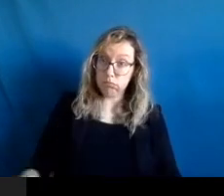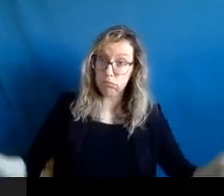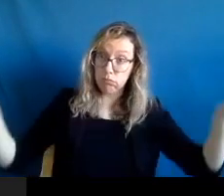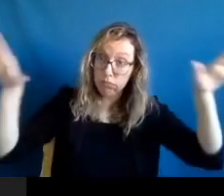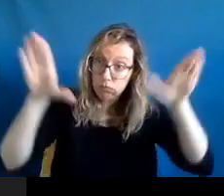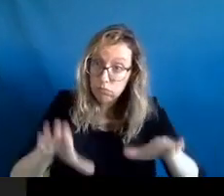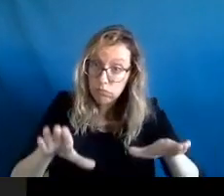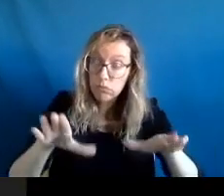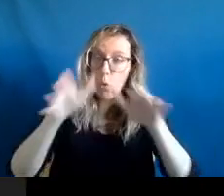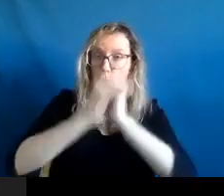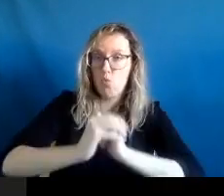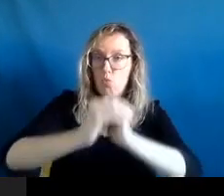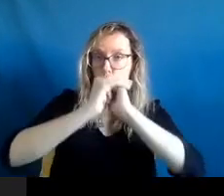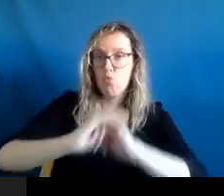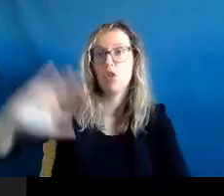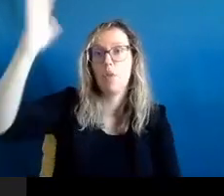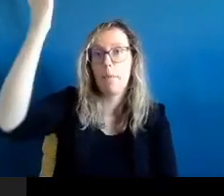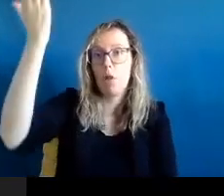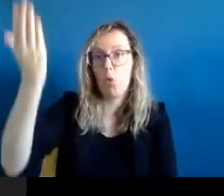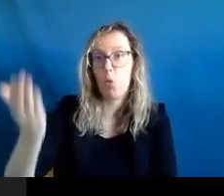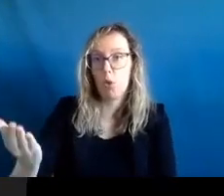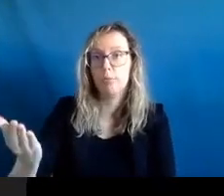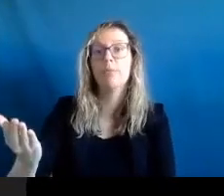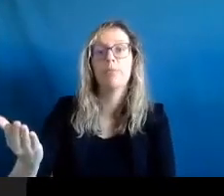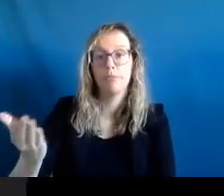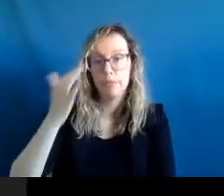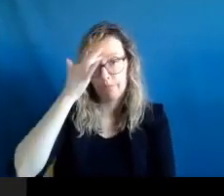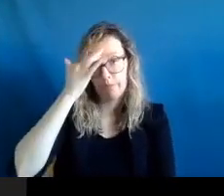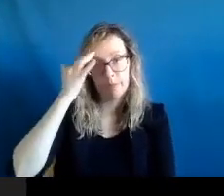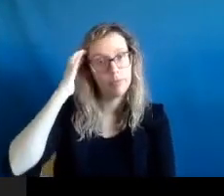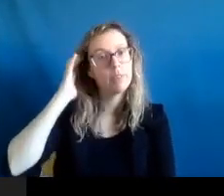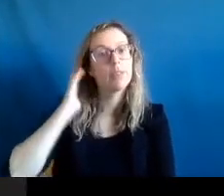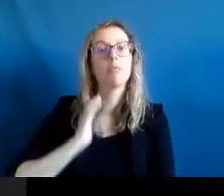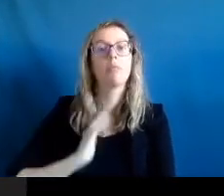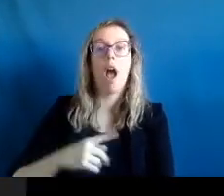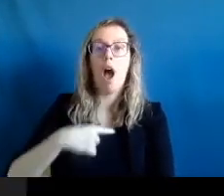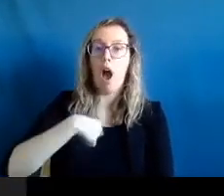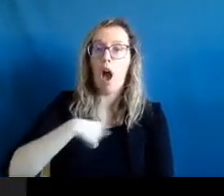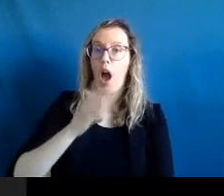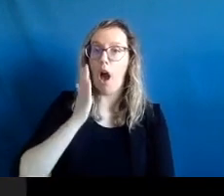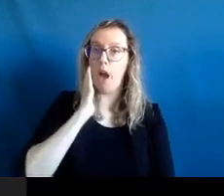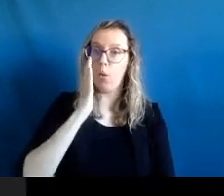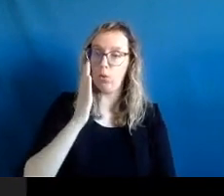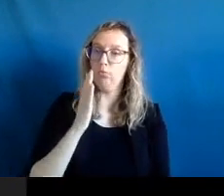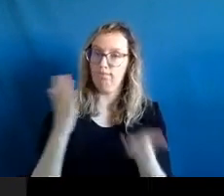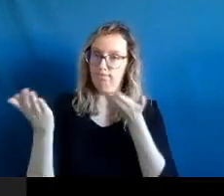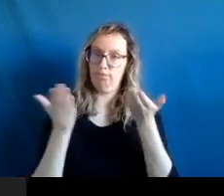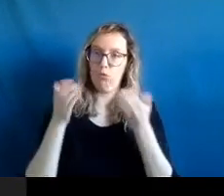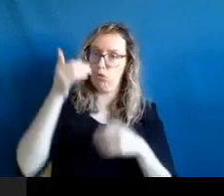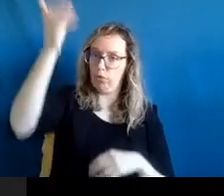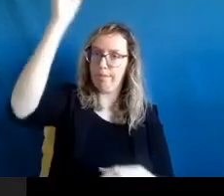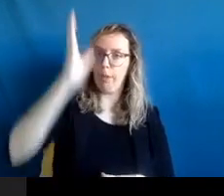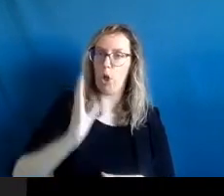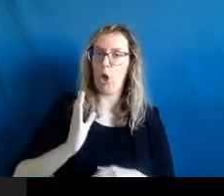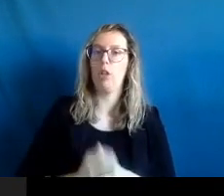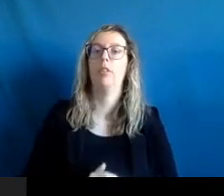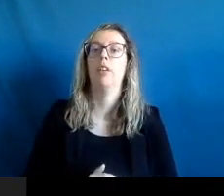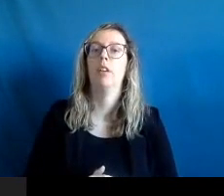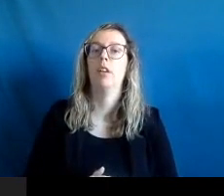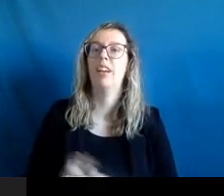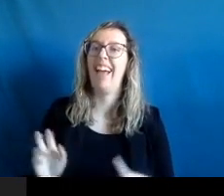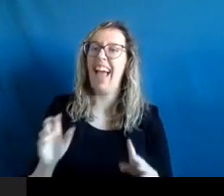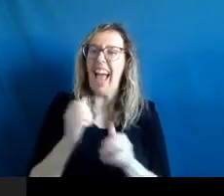down to the dust shall bow before the Lord, and I shall live for God. Posterity shall serve the